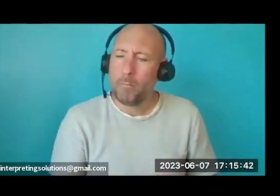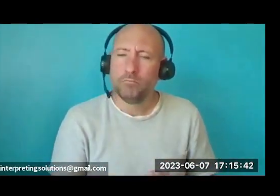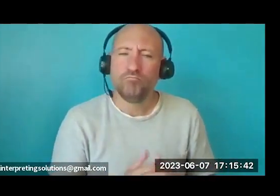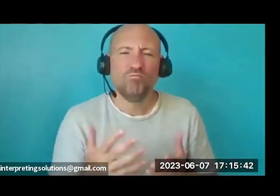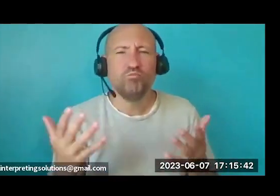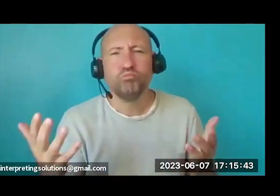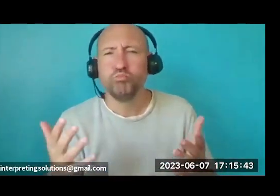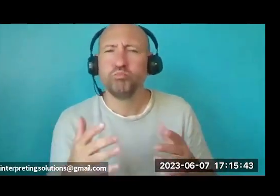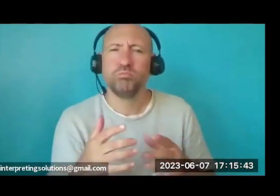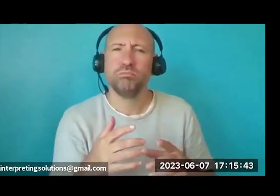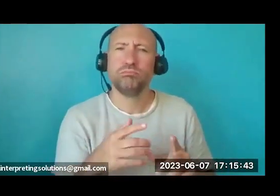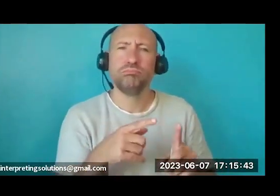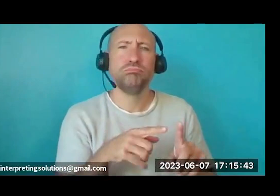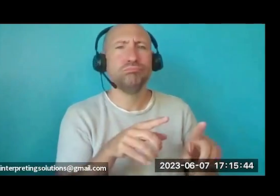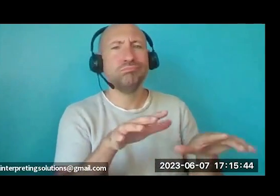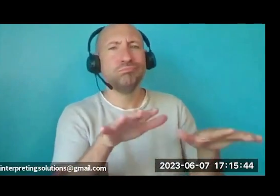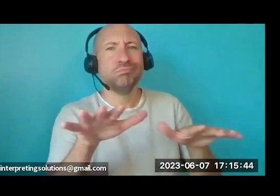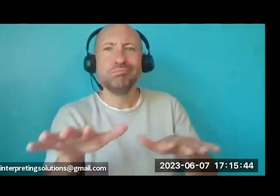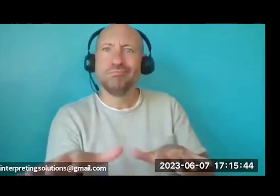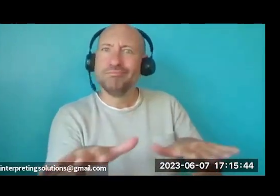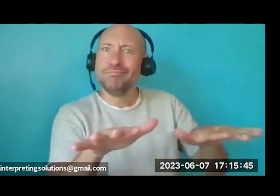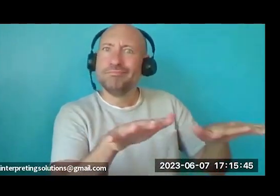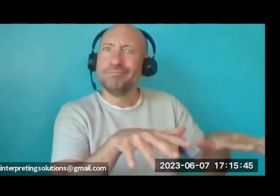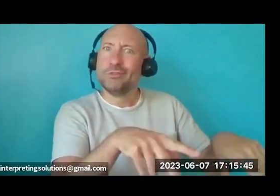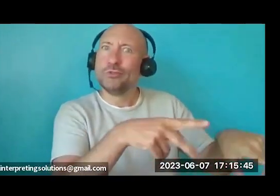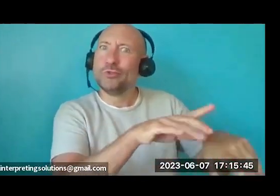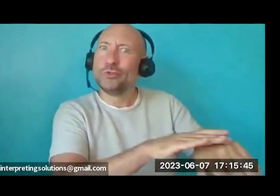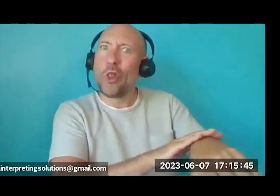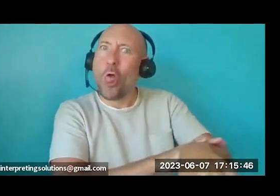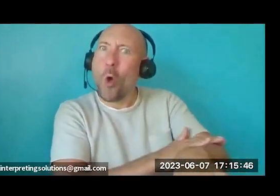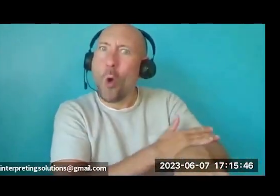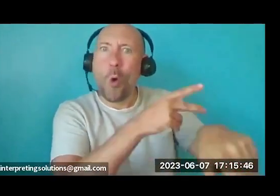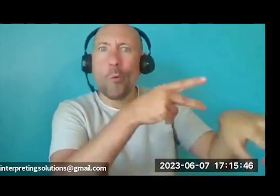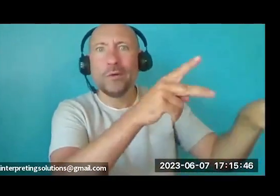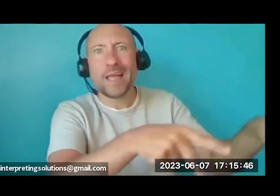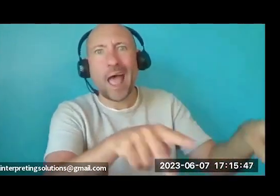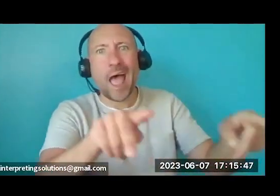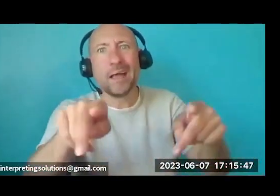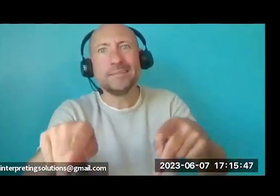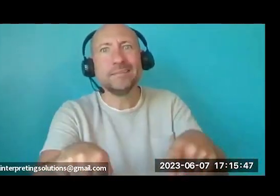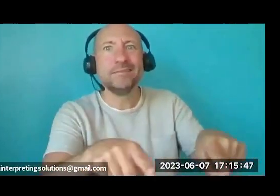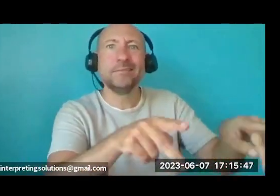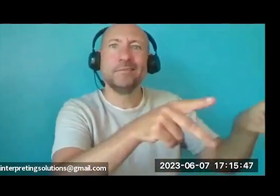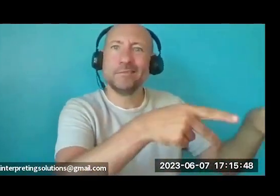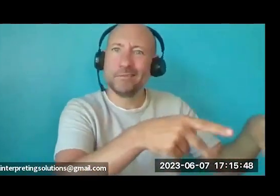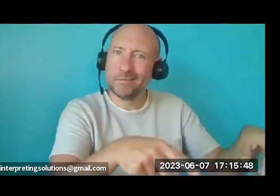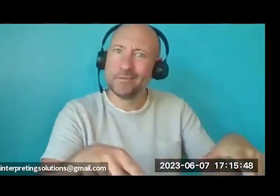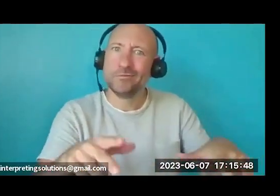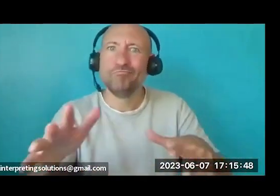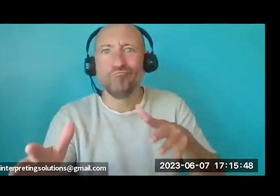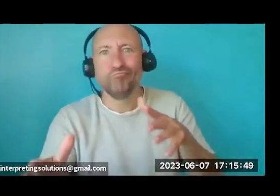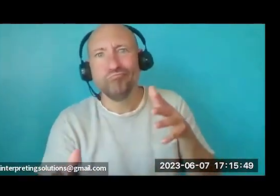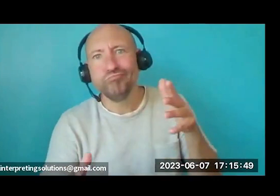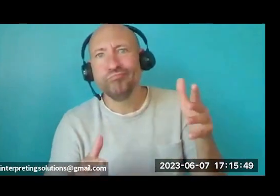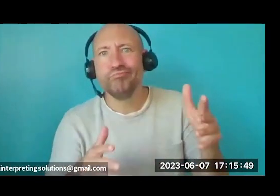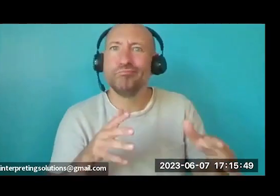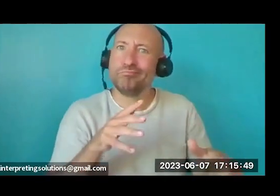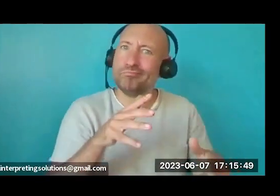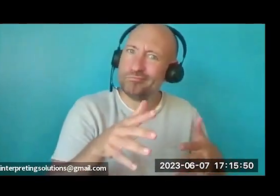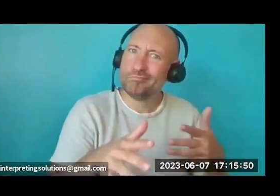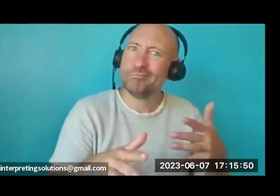If dance is slow, it is made of slow movements, and the